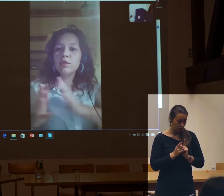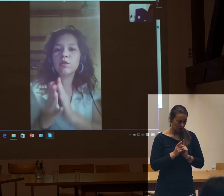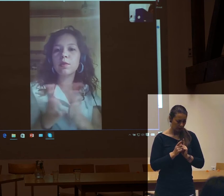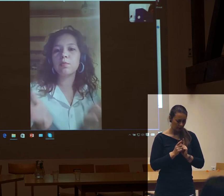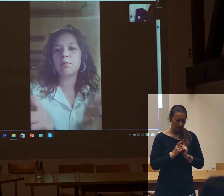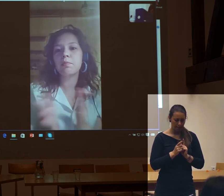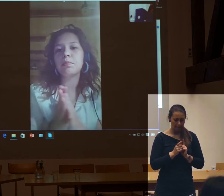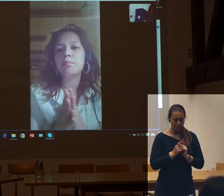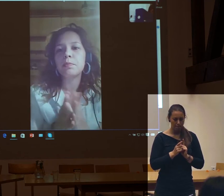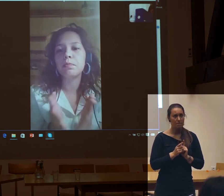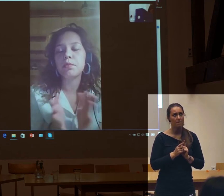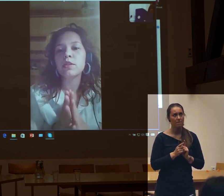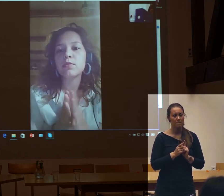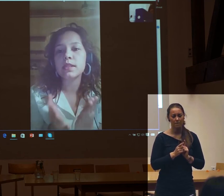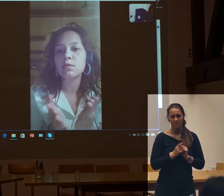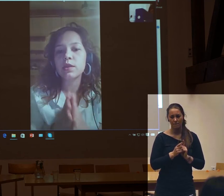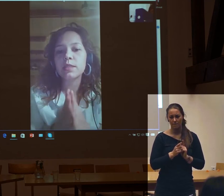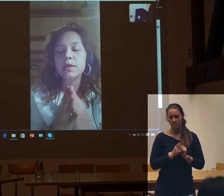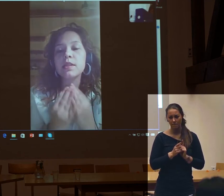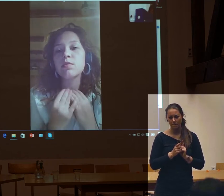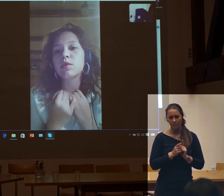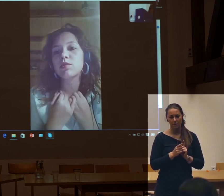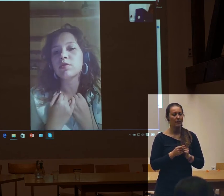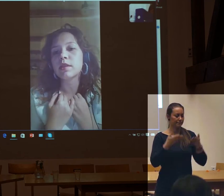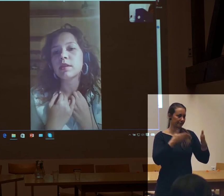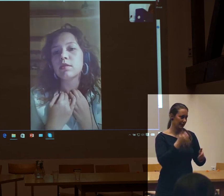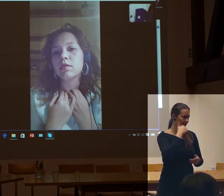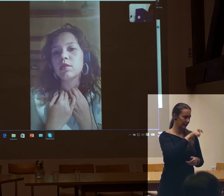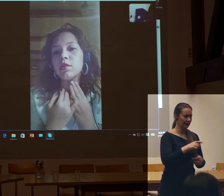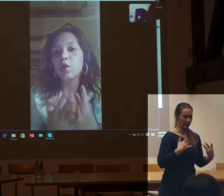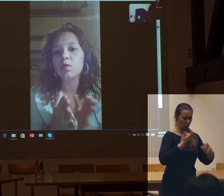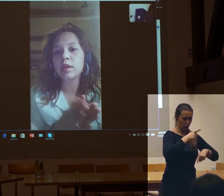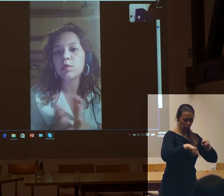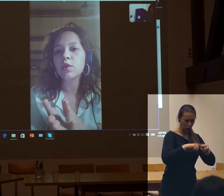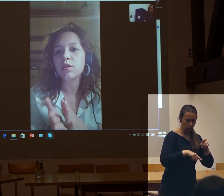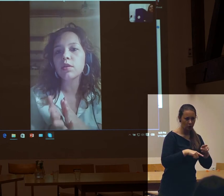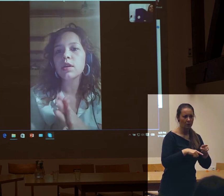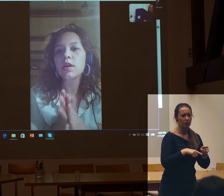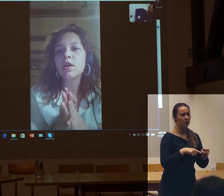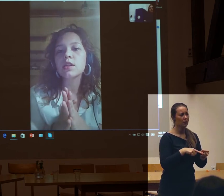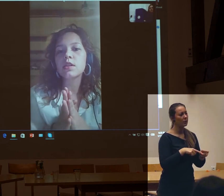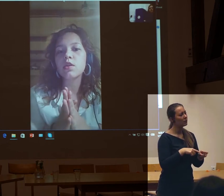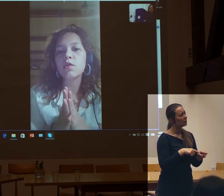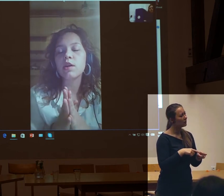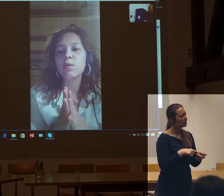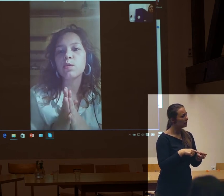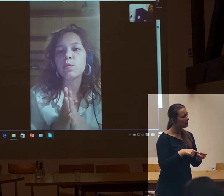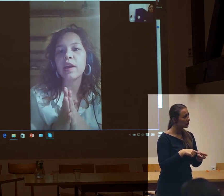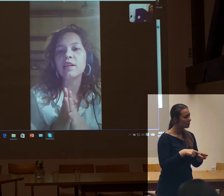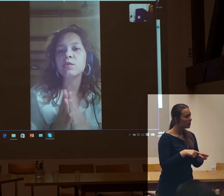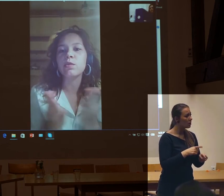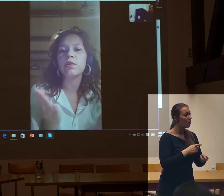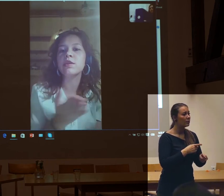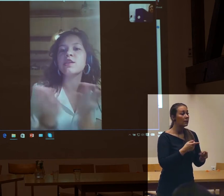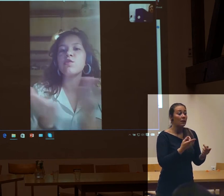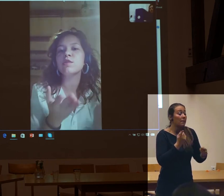when we're talking about person with disability, we don't really know him or her. So,